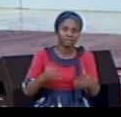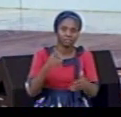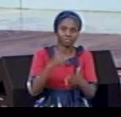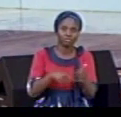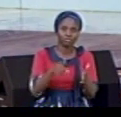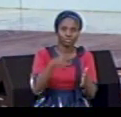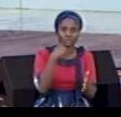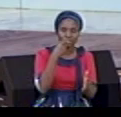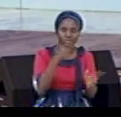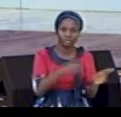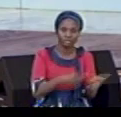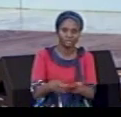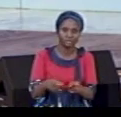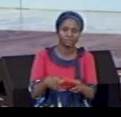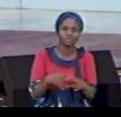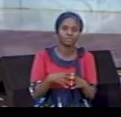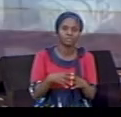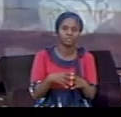available.